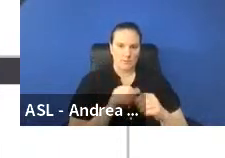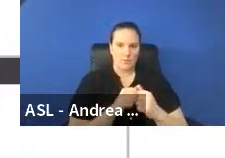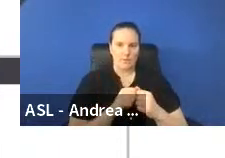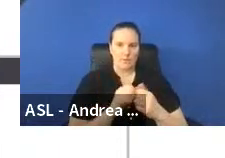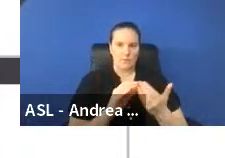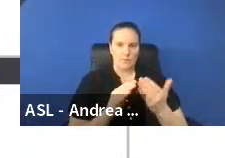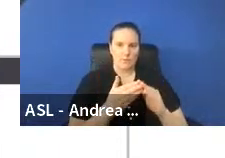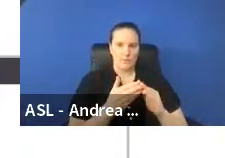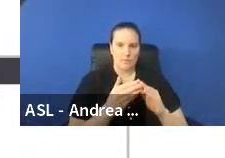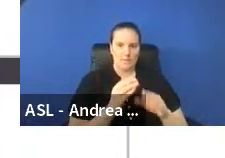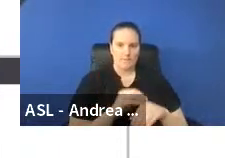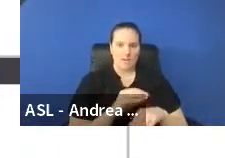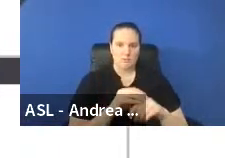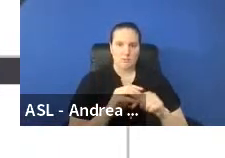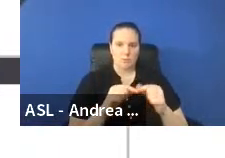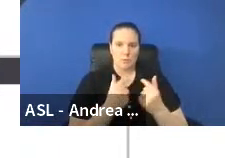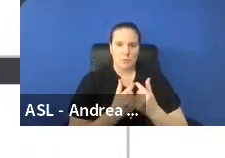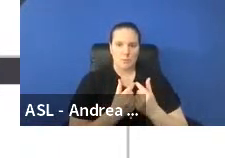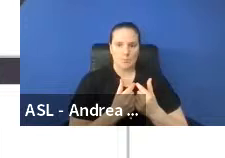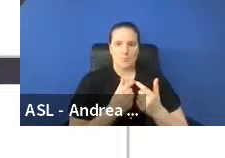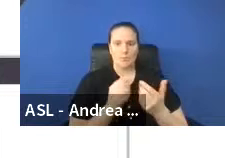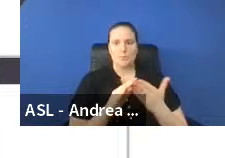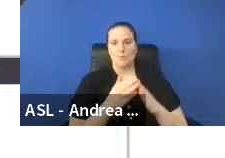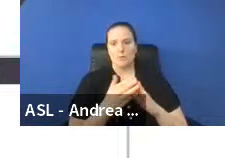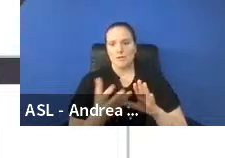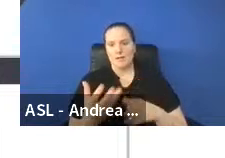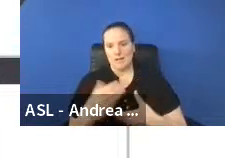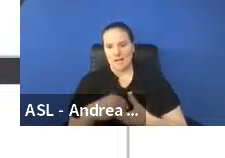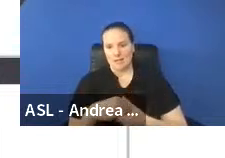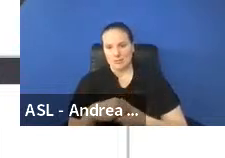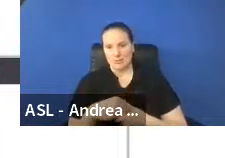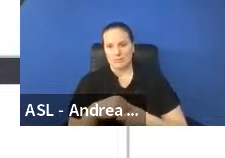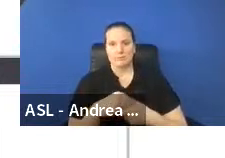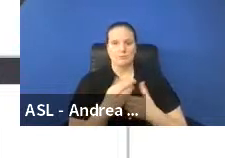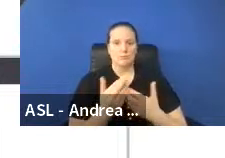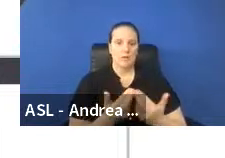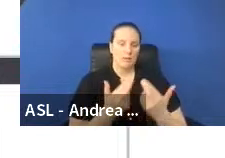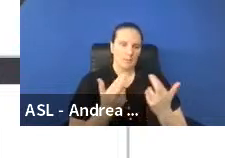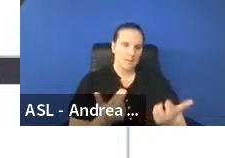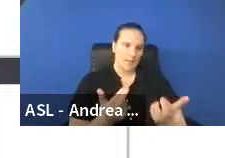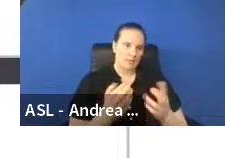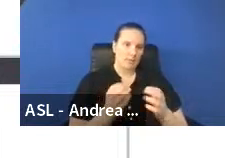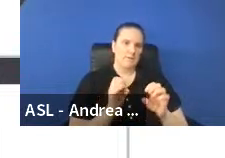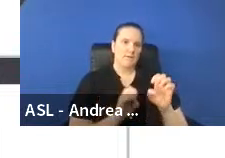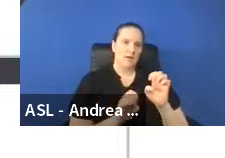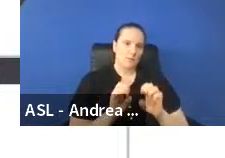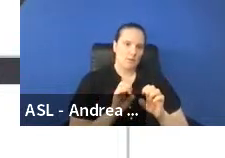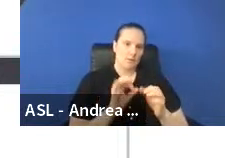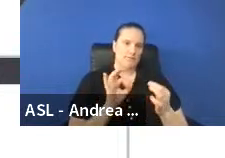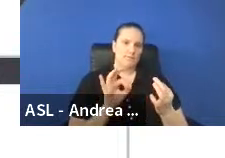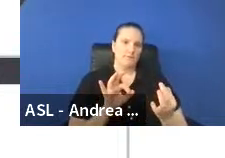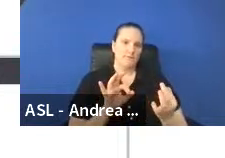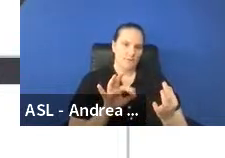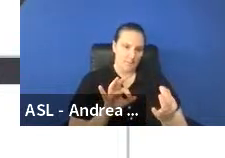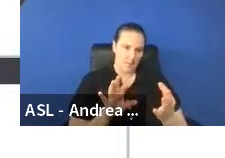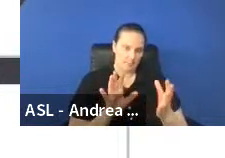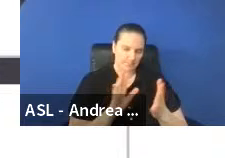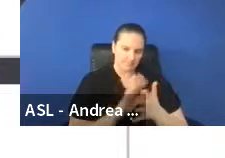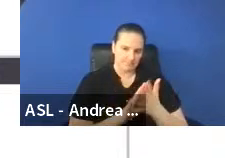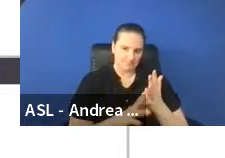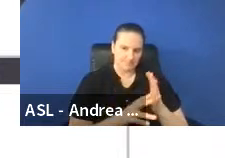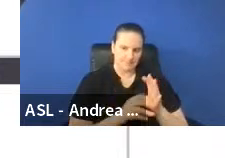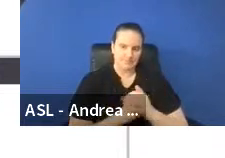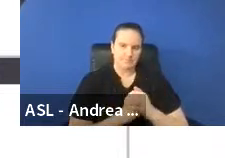the equity advisory group, community engagement, and of course, your recommendations and evaluations and feedback. So I'm